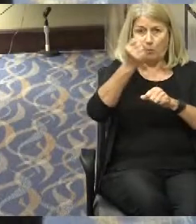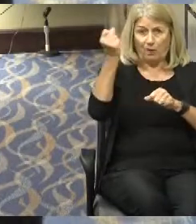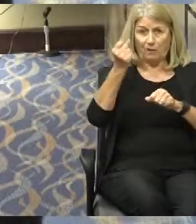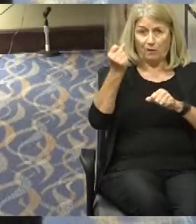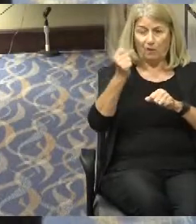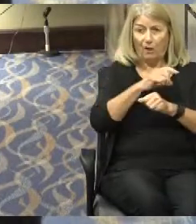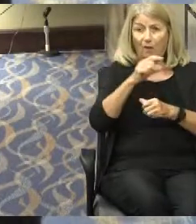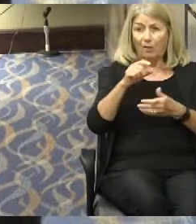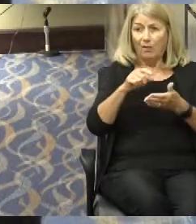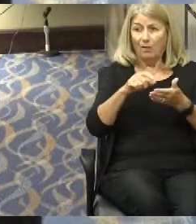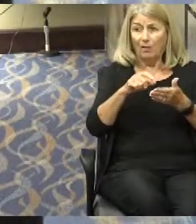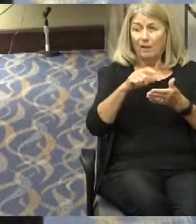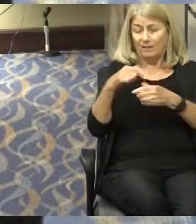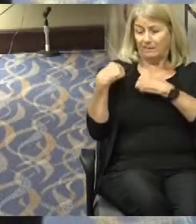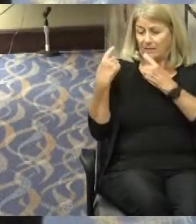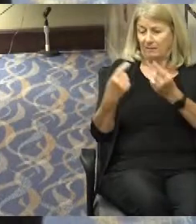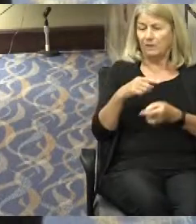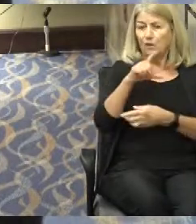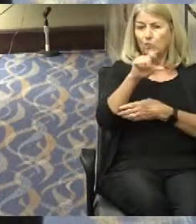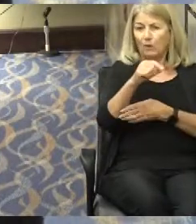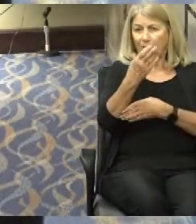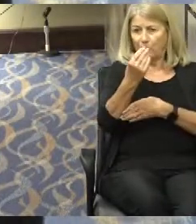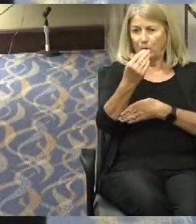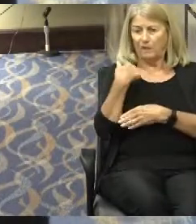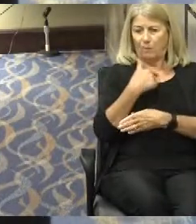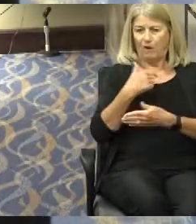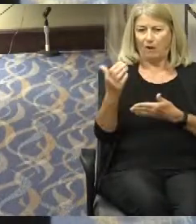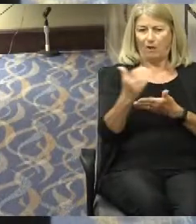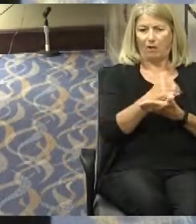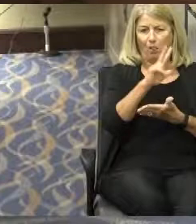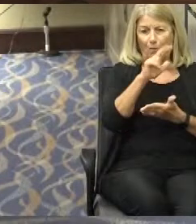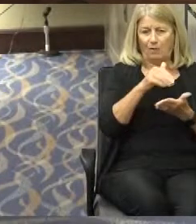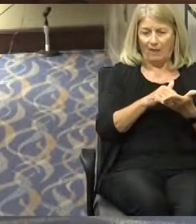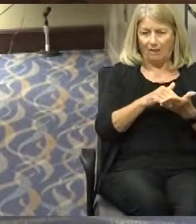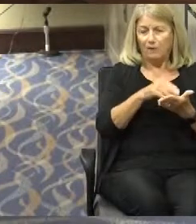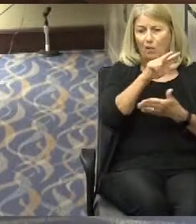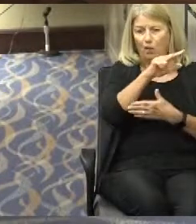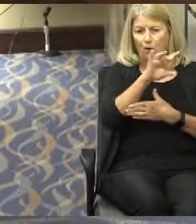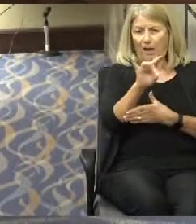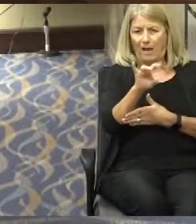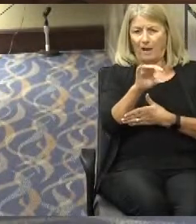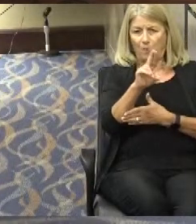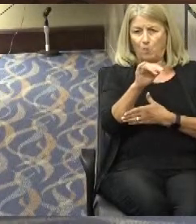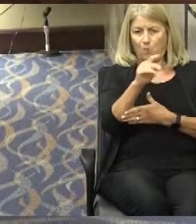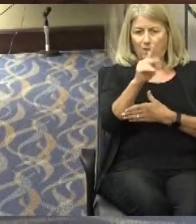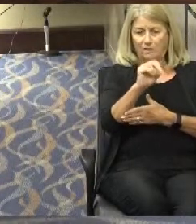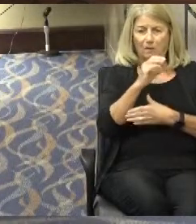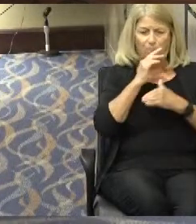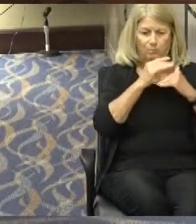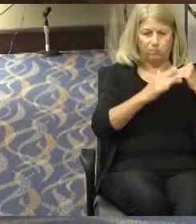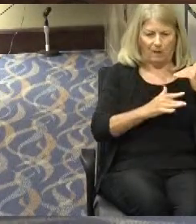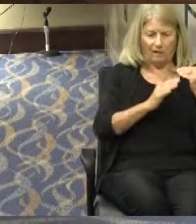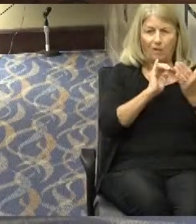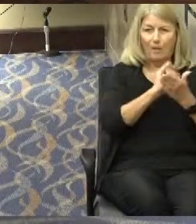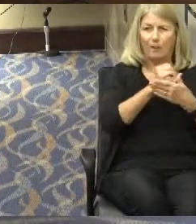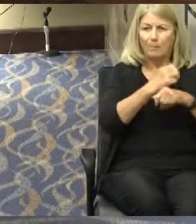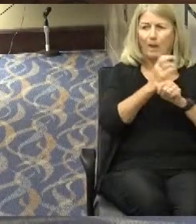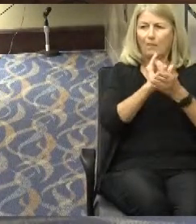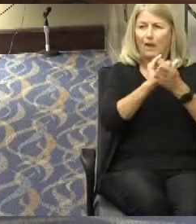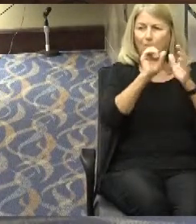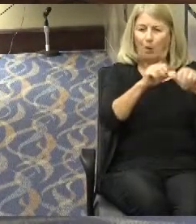since 2014, we've collected 3,038 units, which has made it possible for our local hospitals to